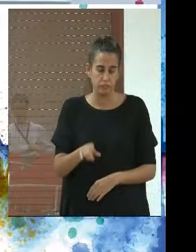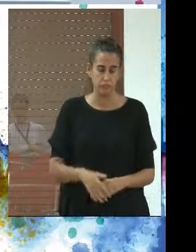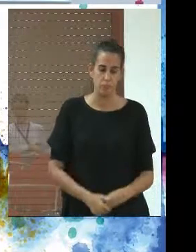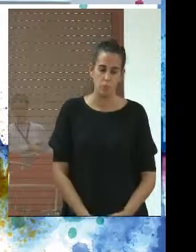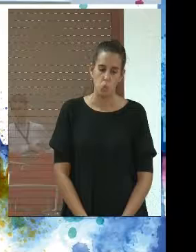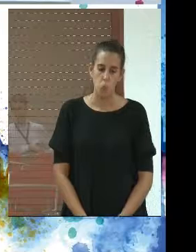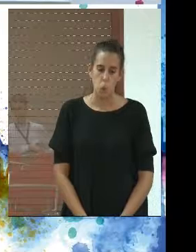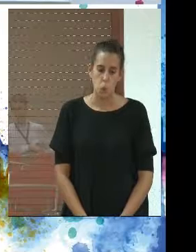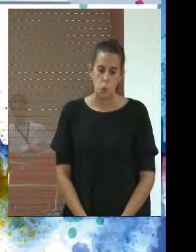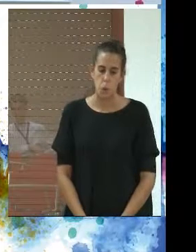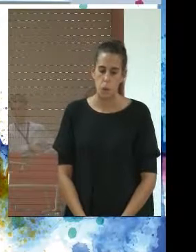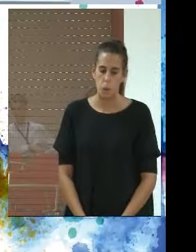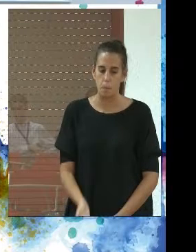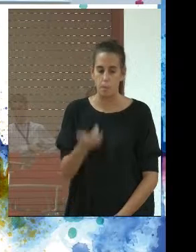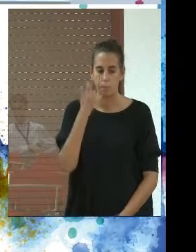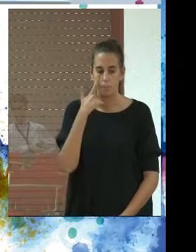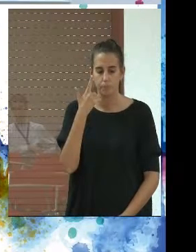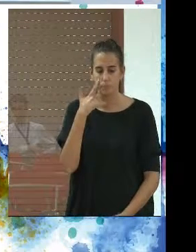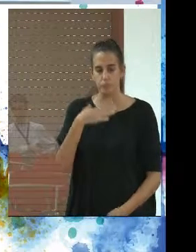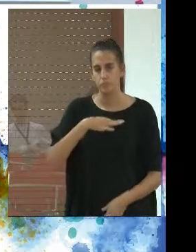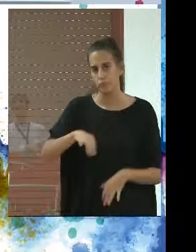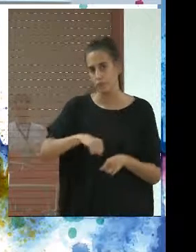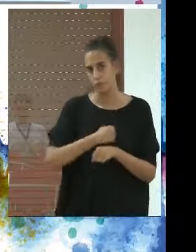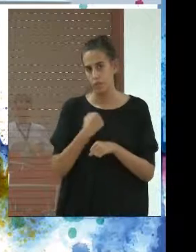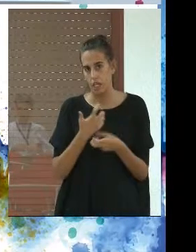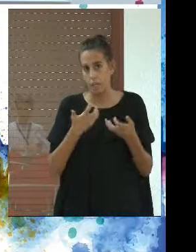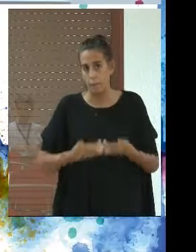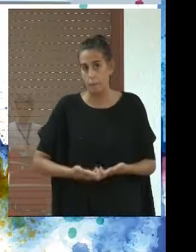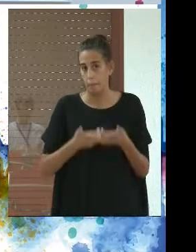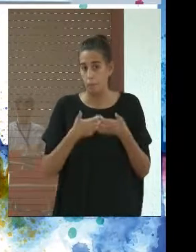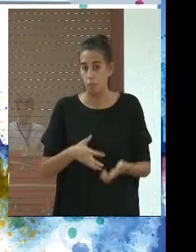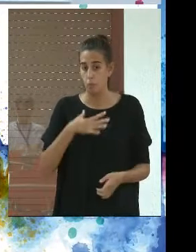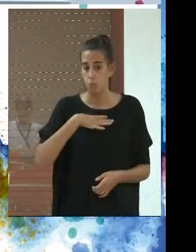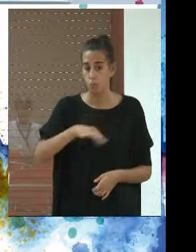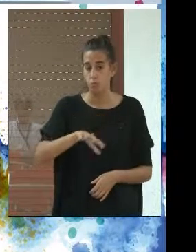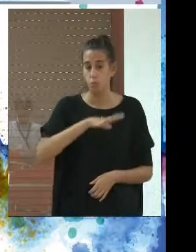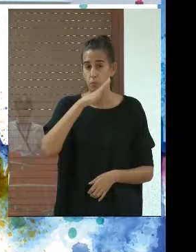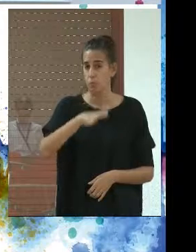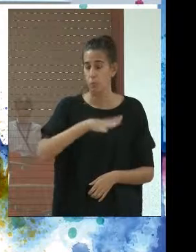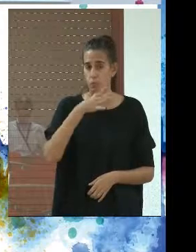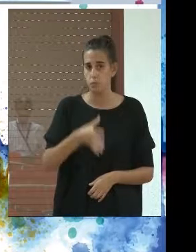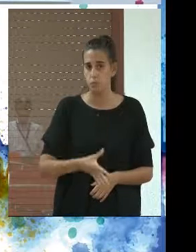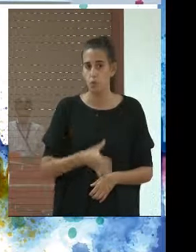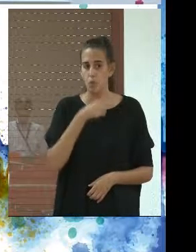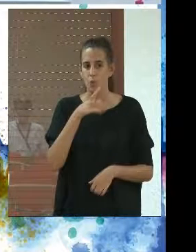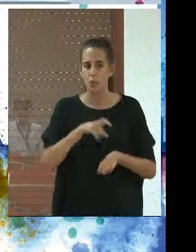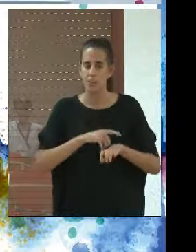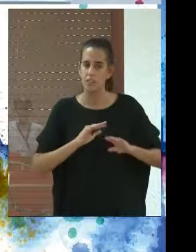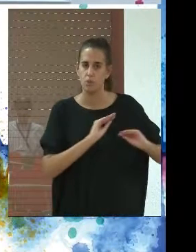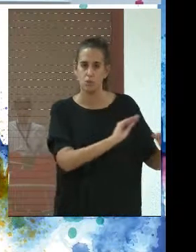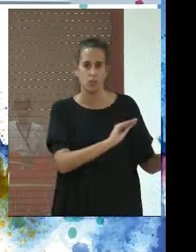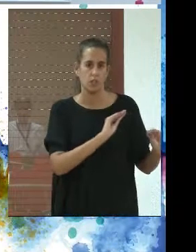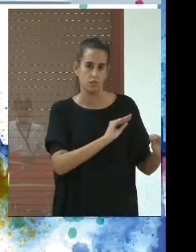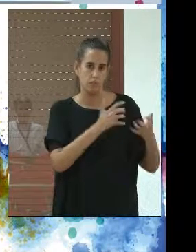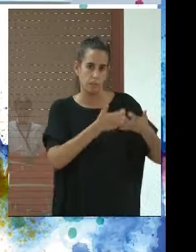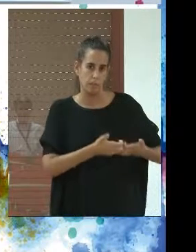all of a sudden it's being used more and more. Given the possibility of working with this machinery, why? Basically